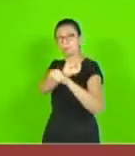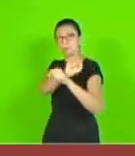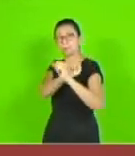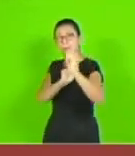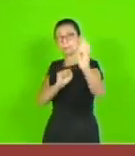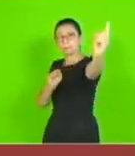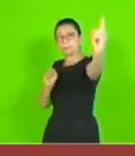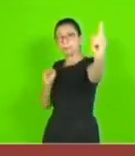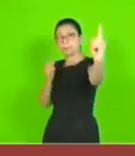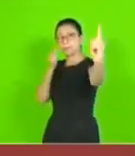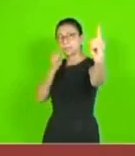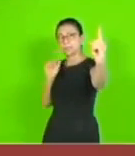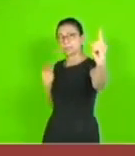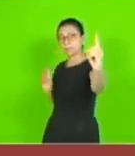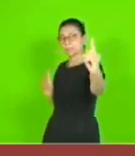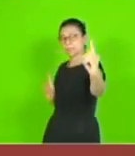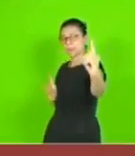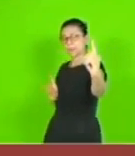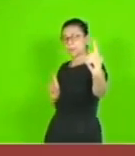And there was a man.